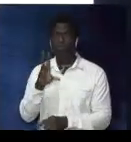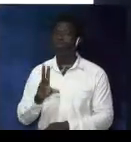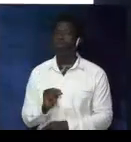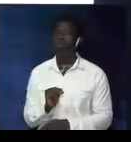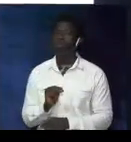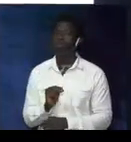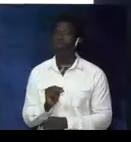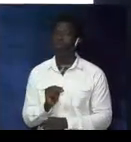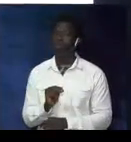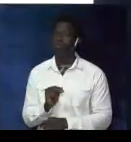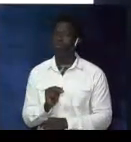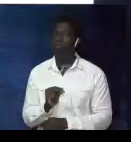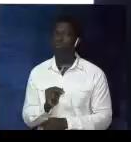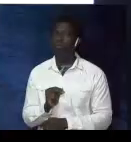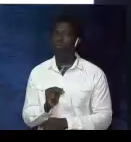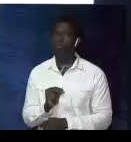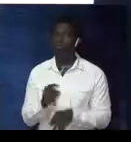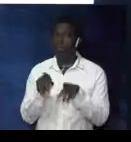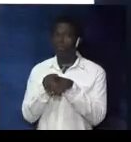No.